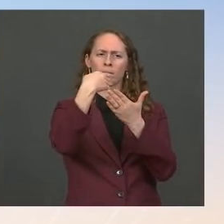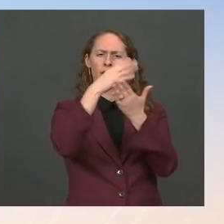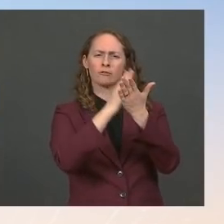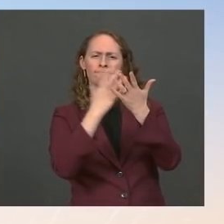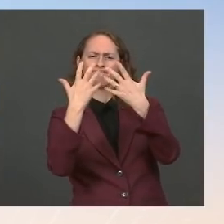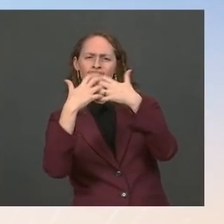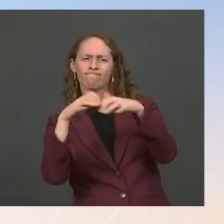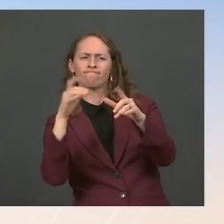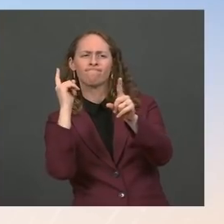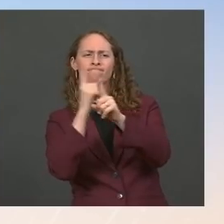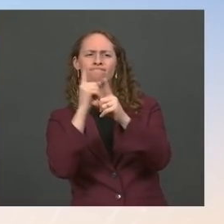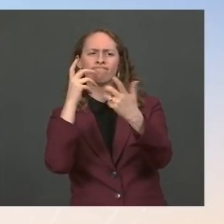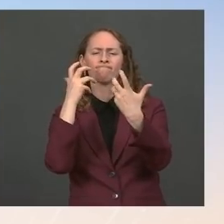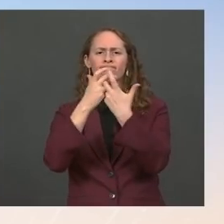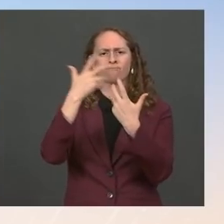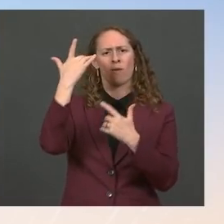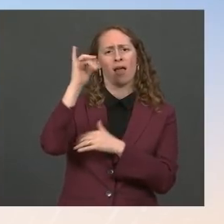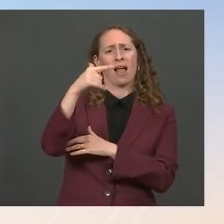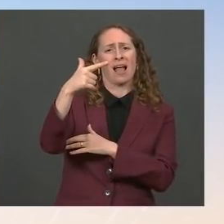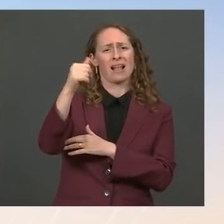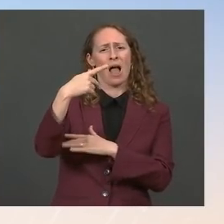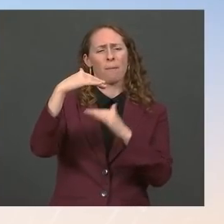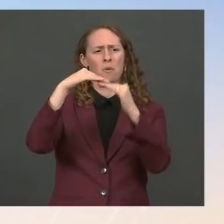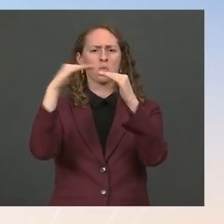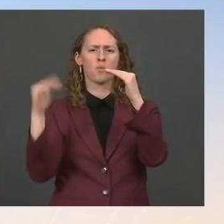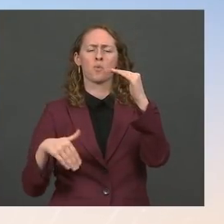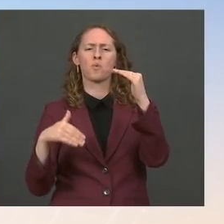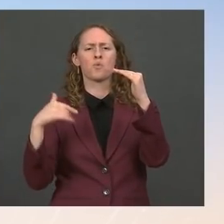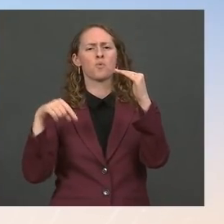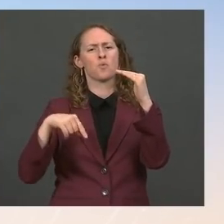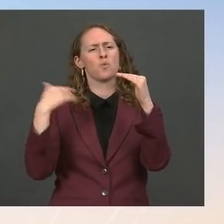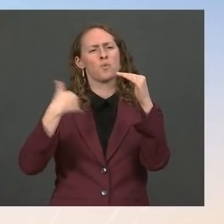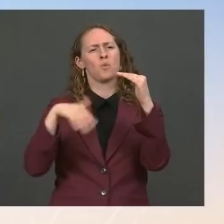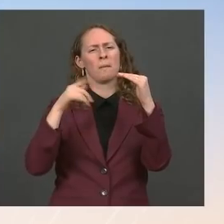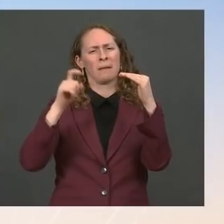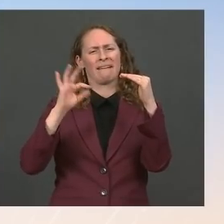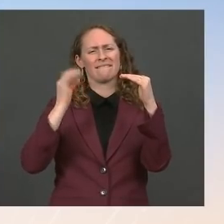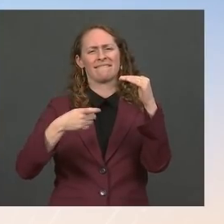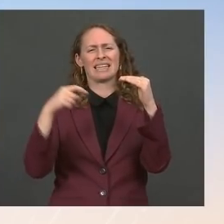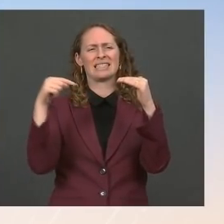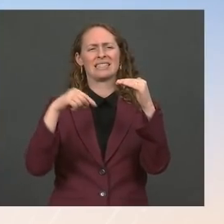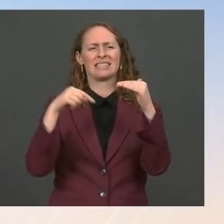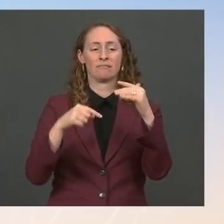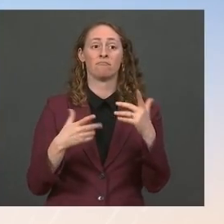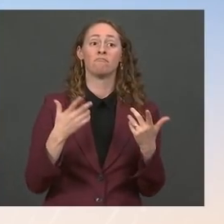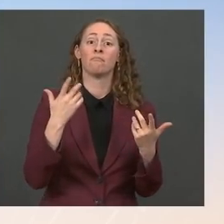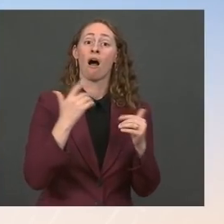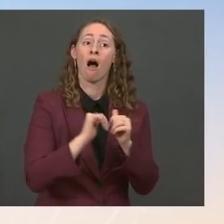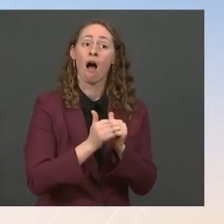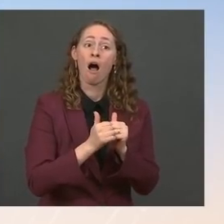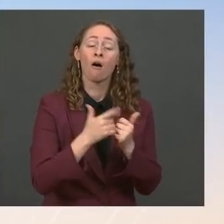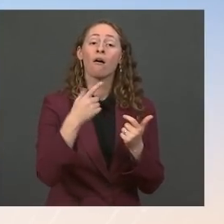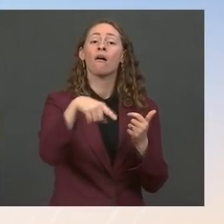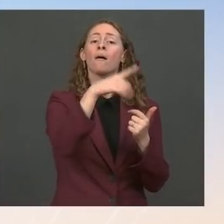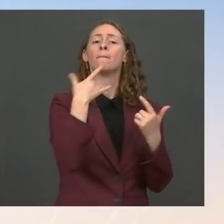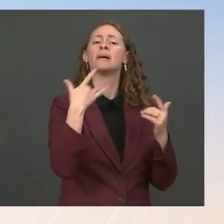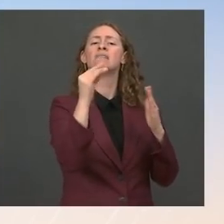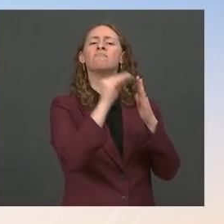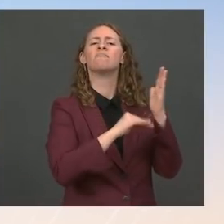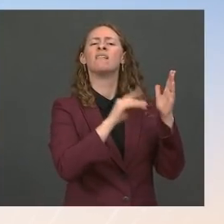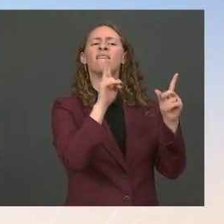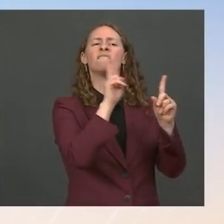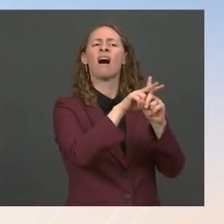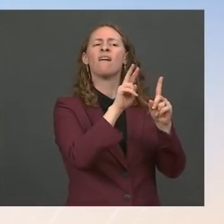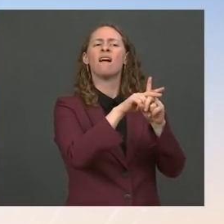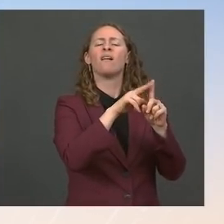of a discrepancy in the ways types of income are reported to the IRS are opaque income sources, frequently avoid scrutiny,